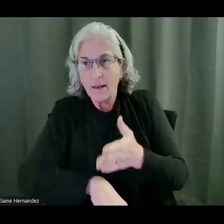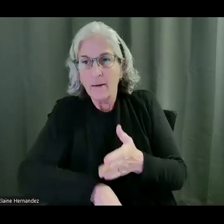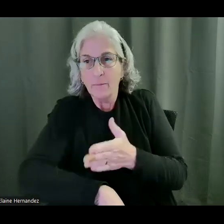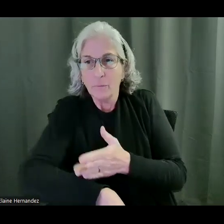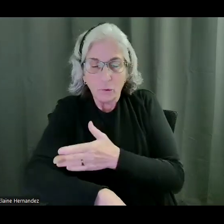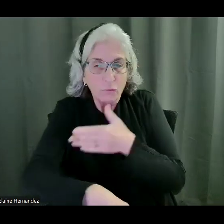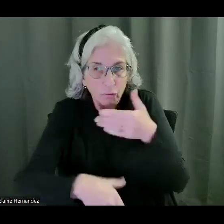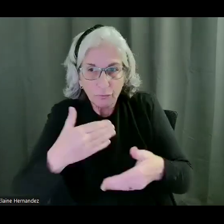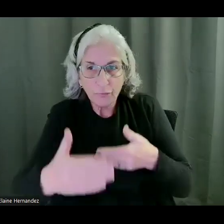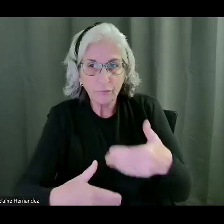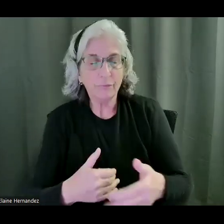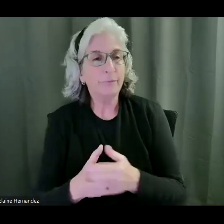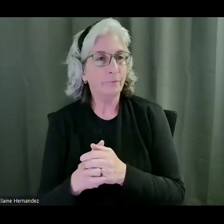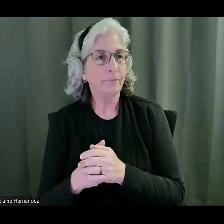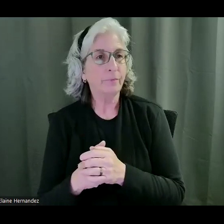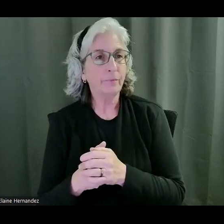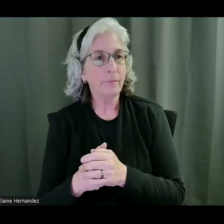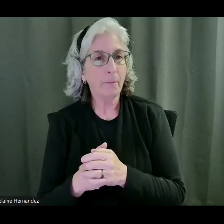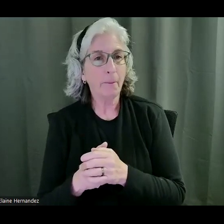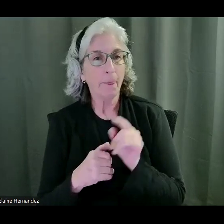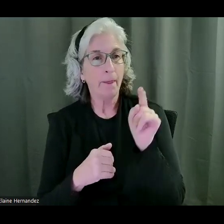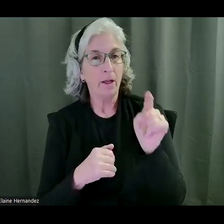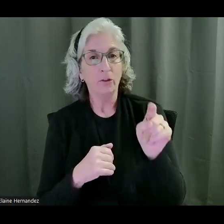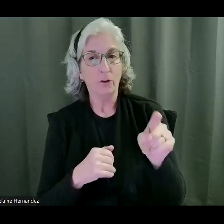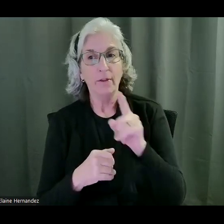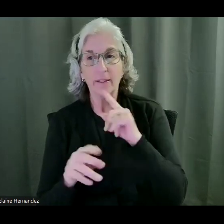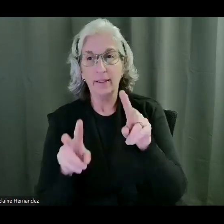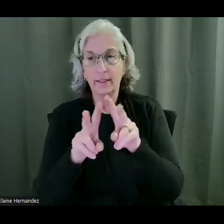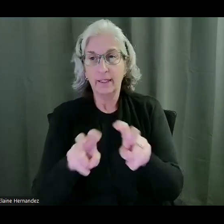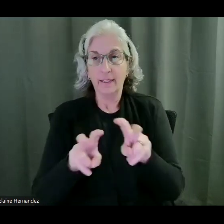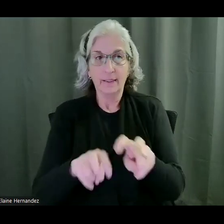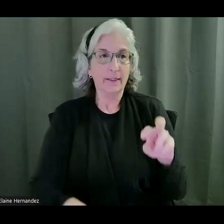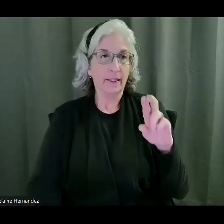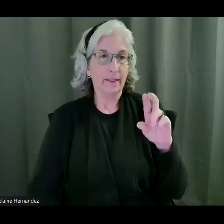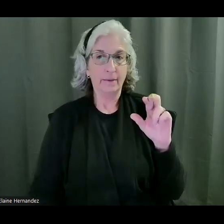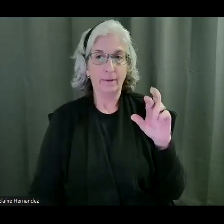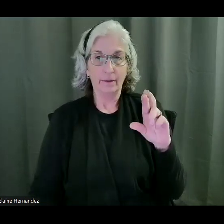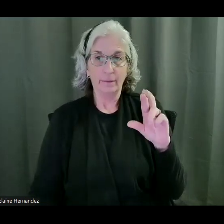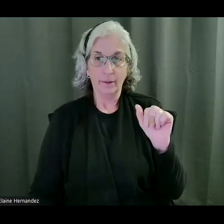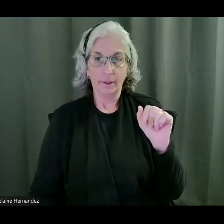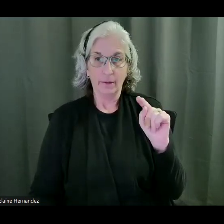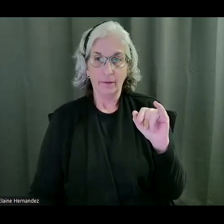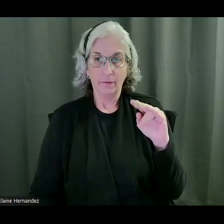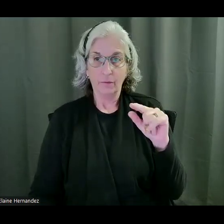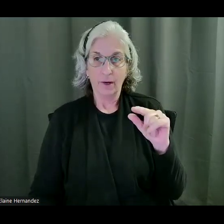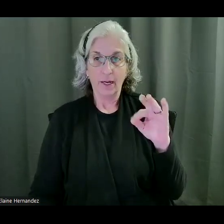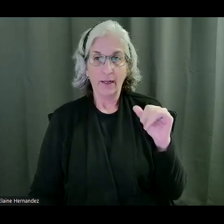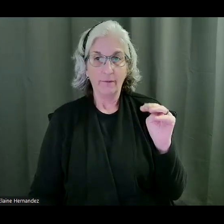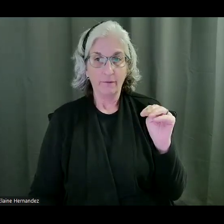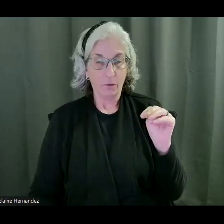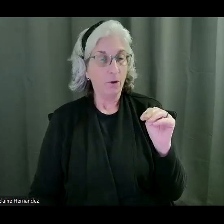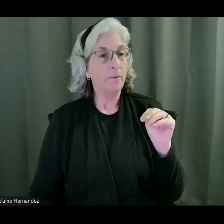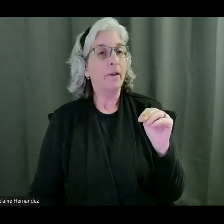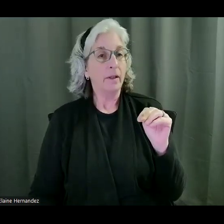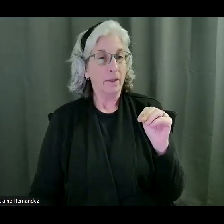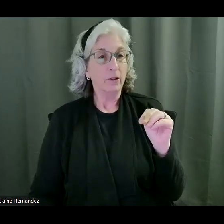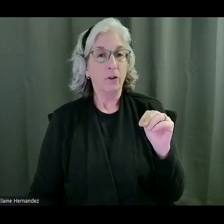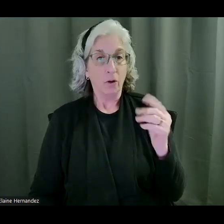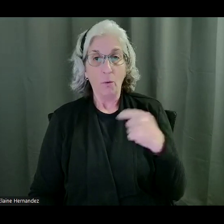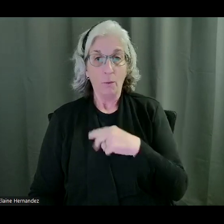So this is an assessment rating form. You've looked at this before, but we have some data here